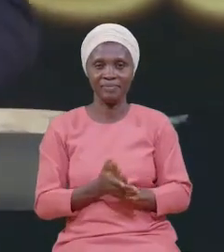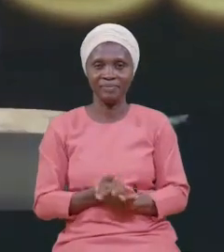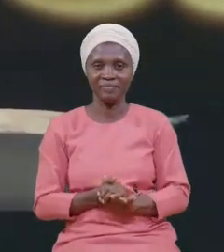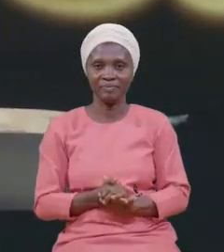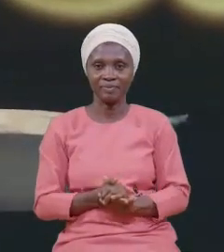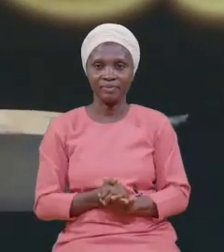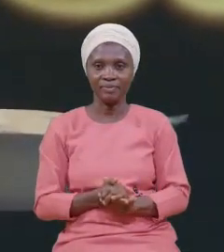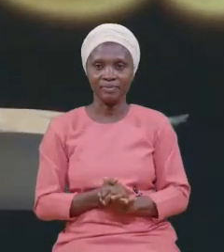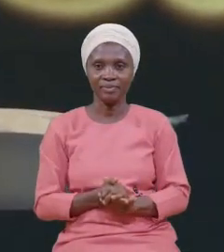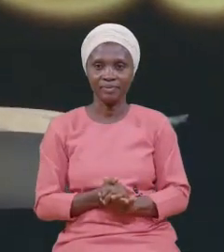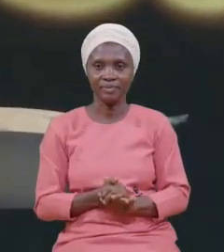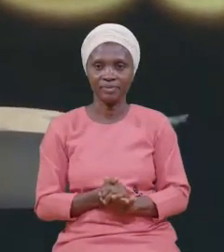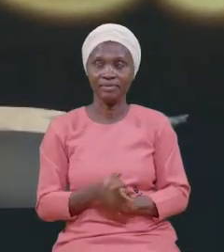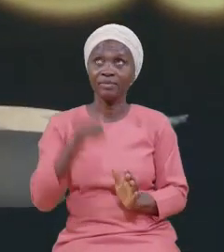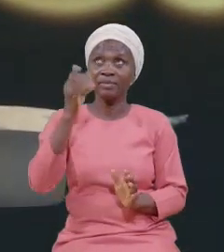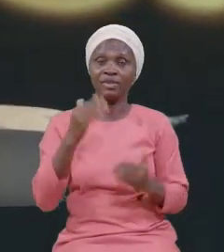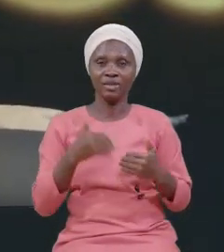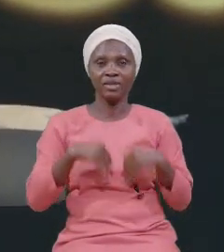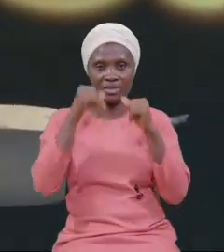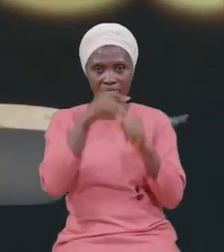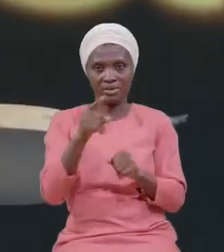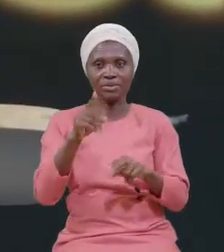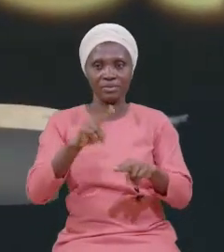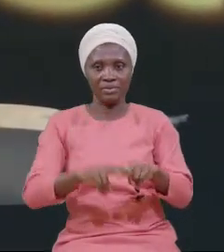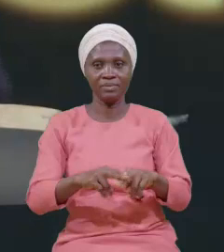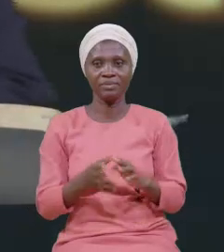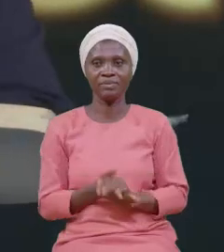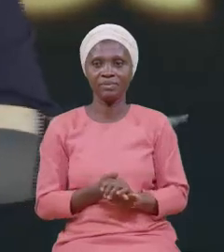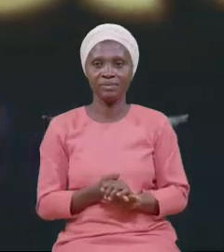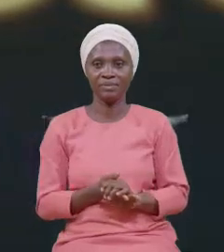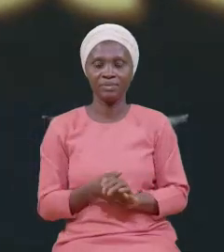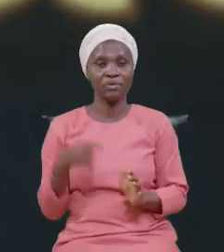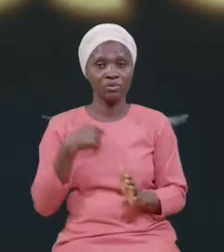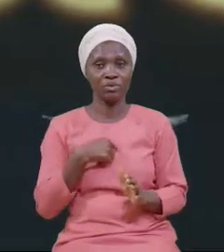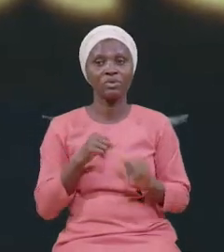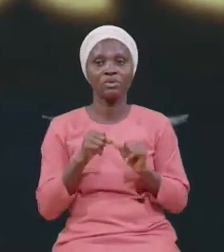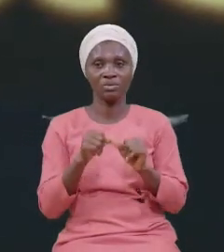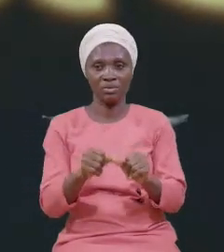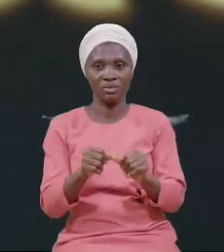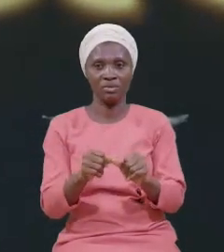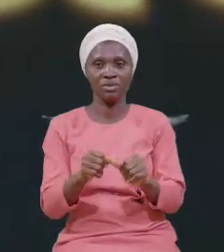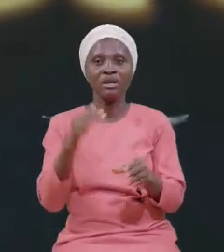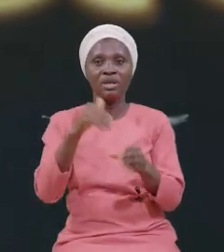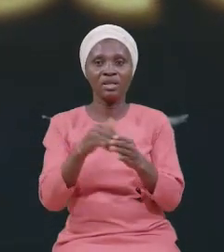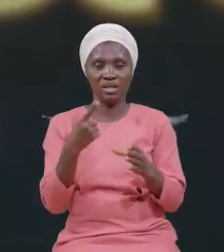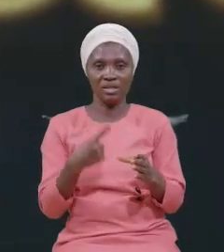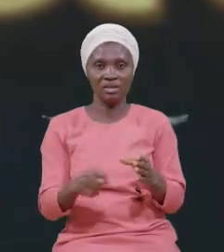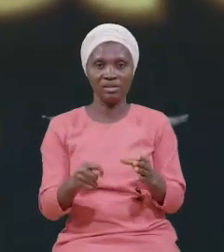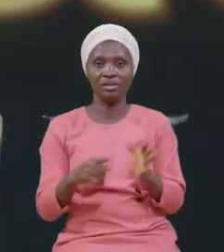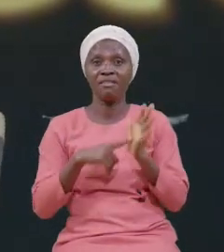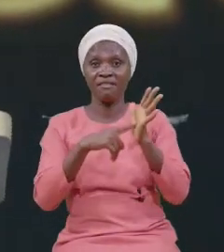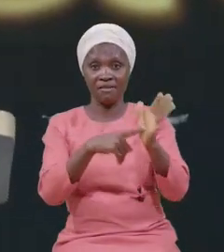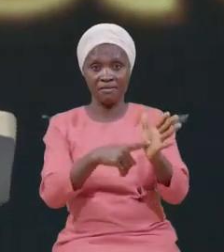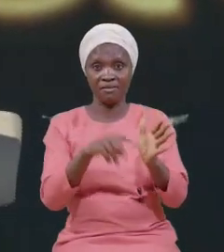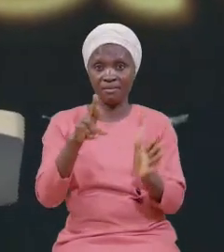God has blessed you. You can sit down. We're continuing in the revelation of Jesus from